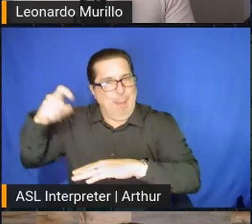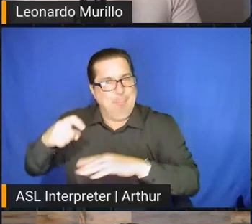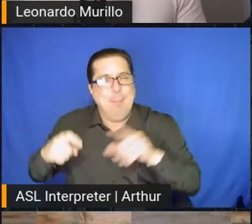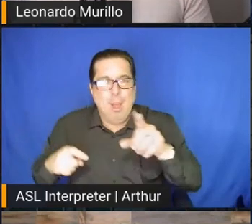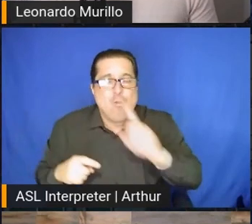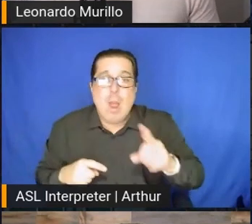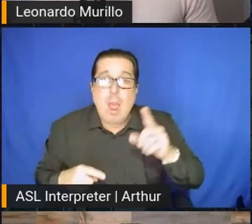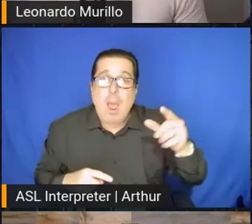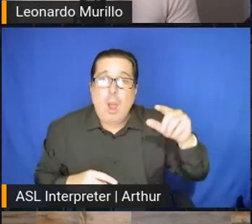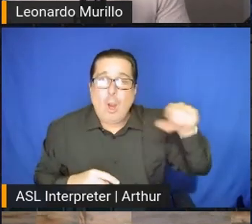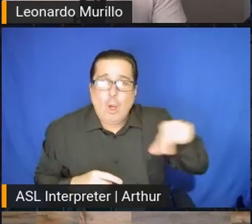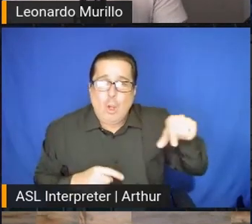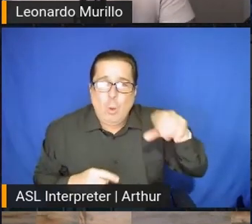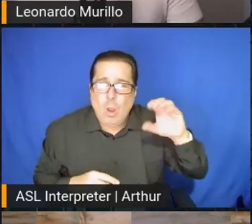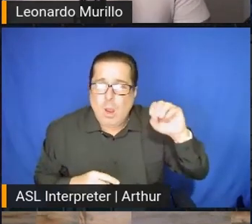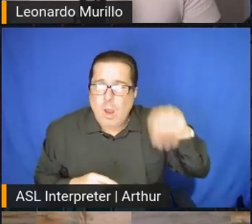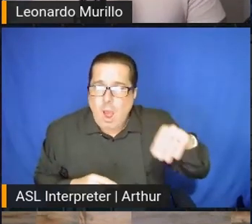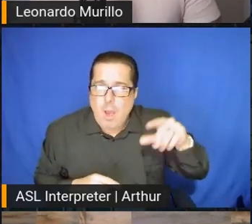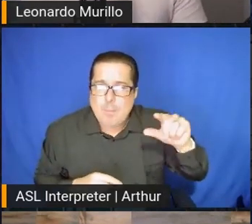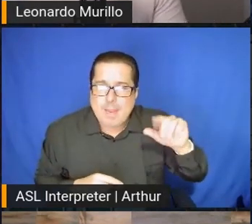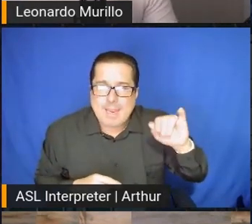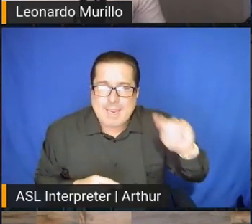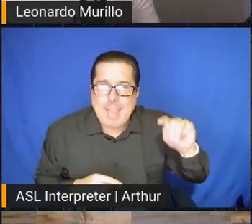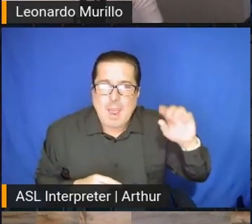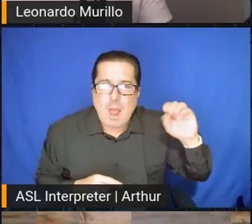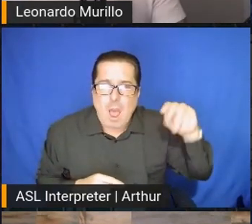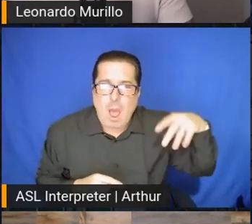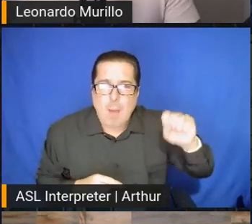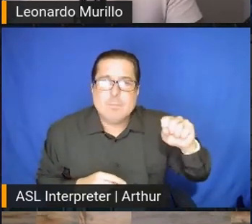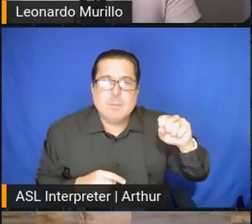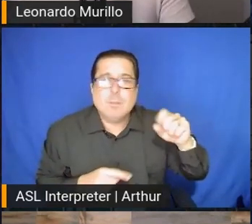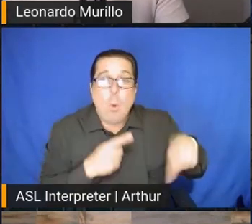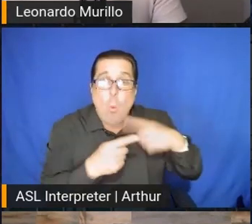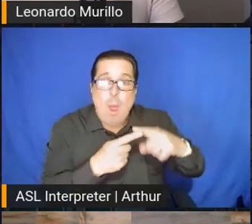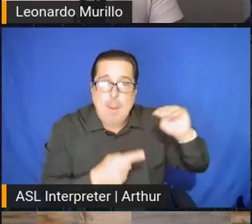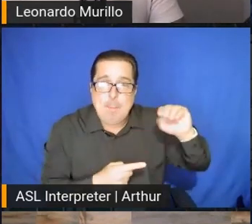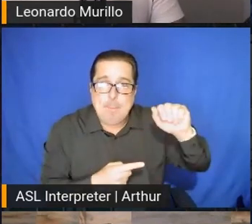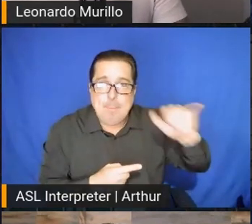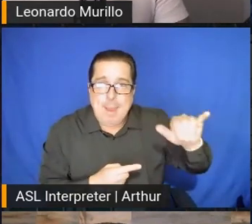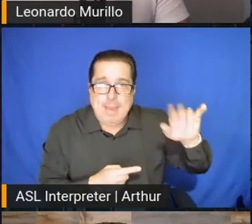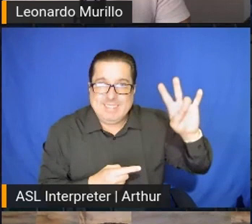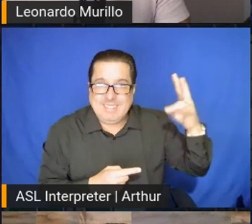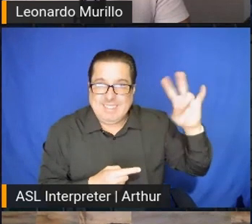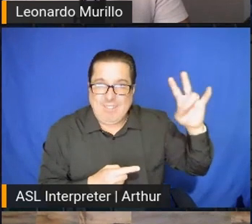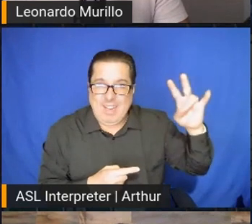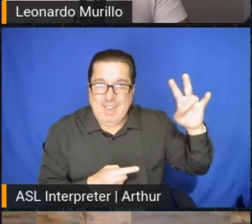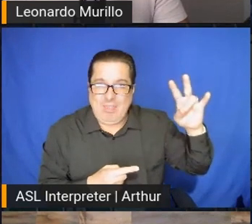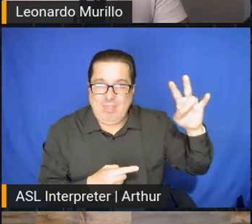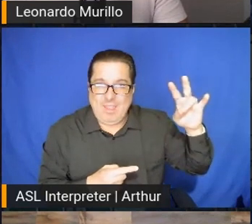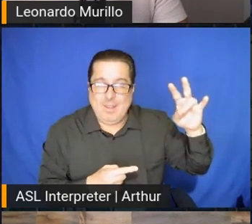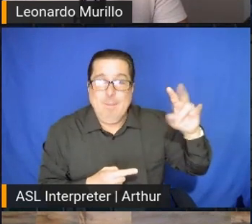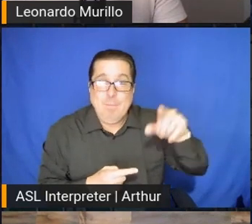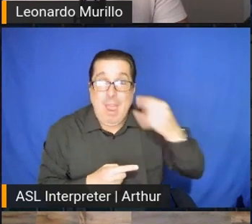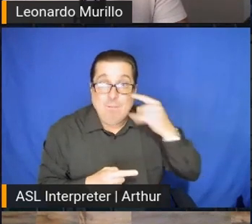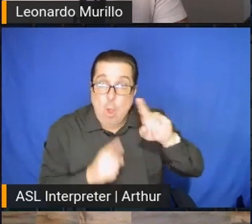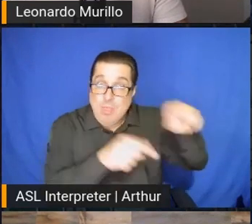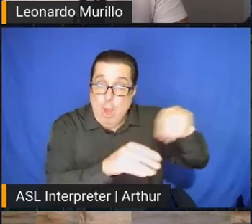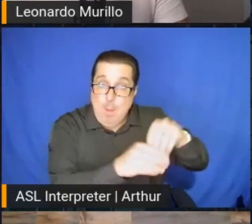Con conference that's the day before. So May 17th, if you're there in person, I do have a talk that I'm talking